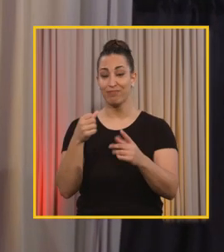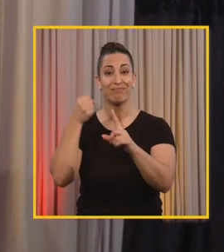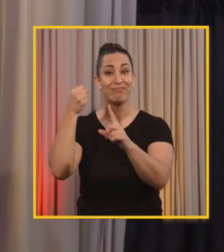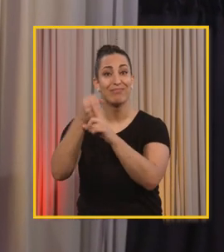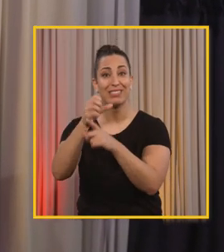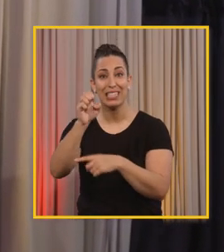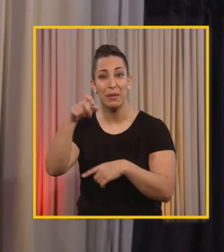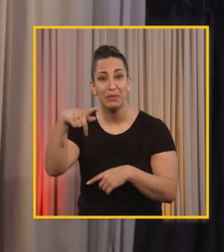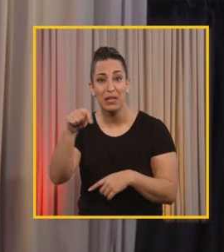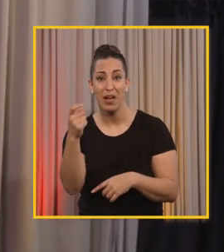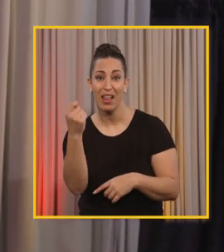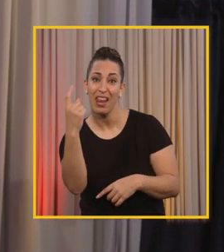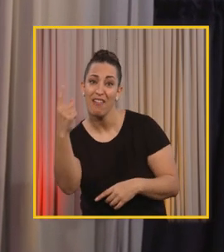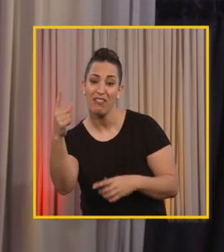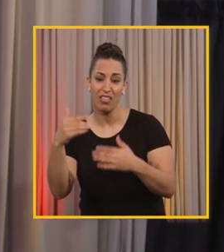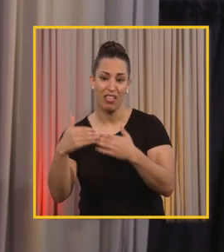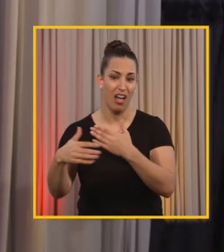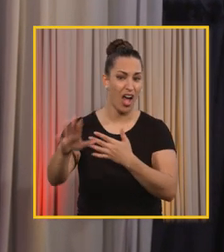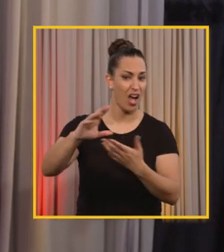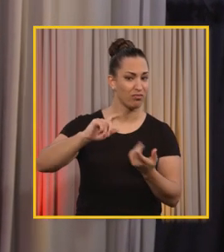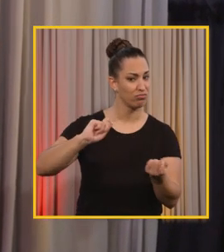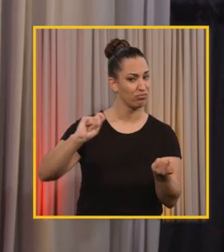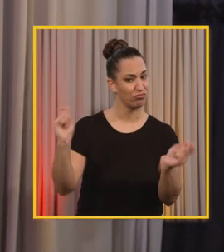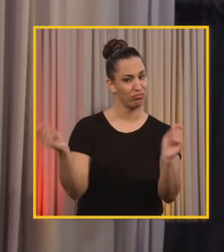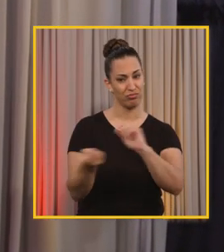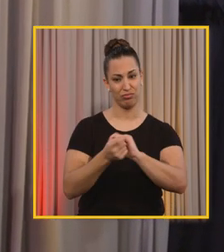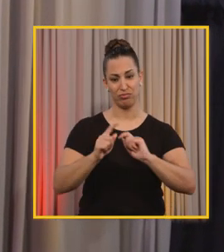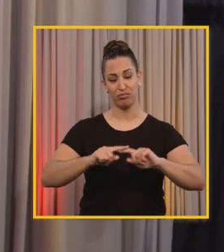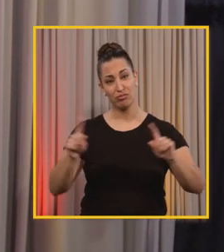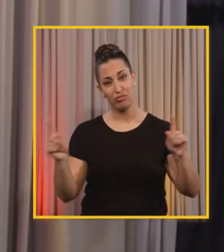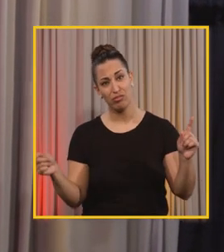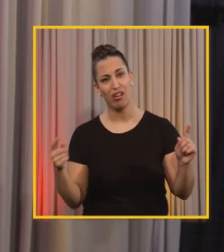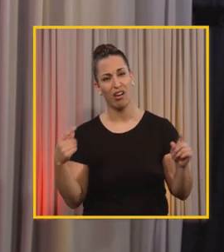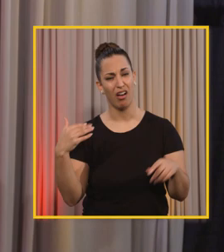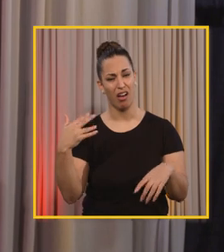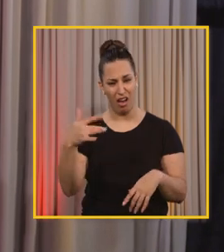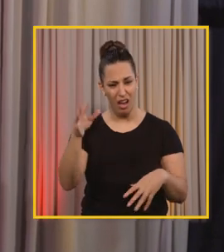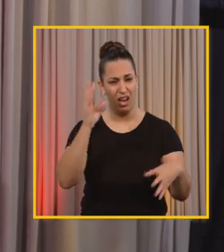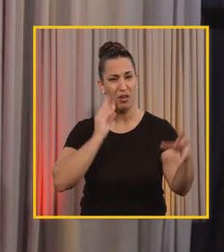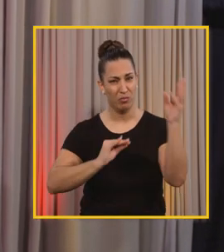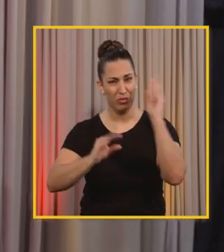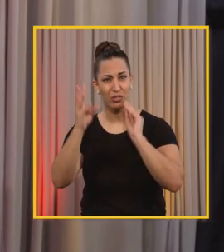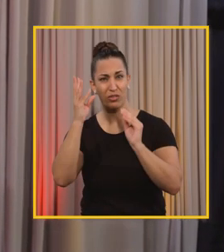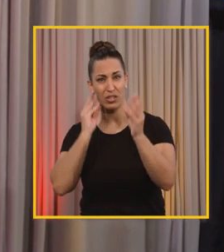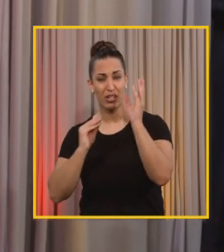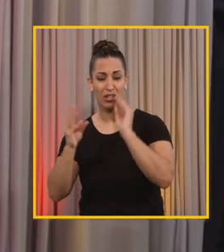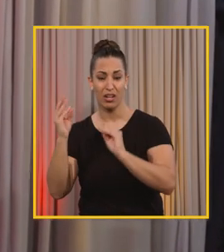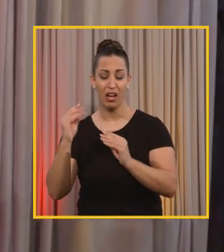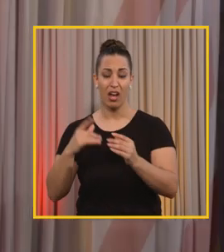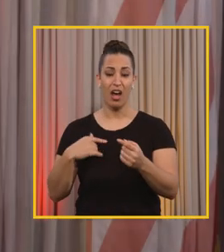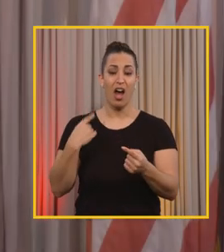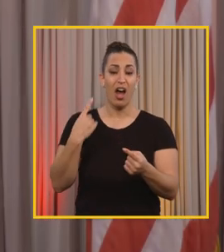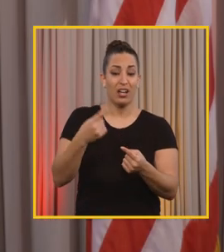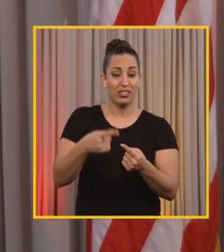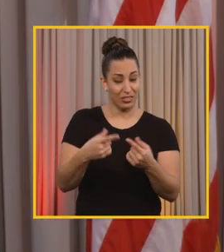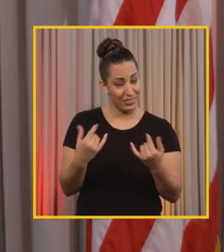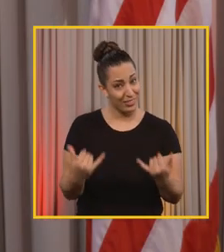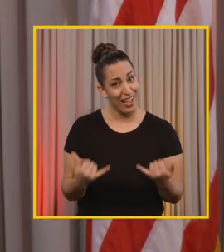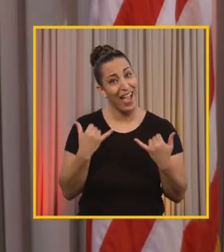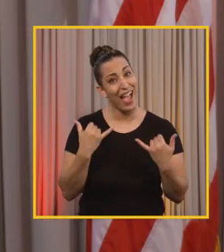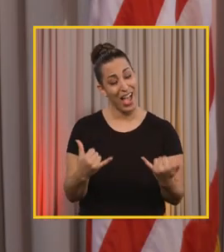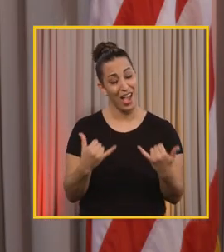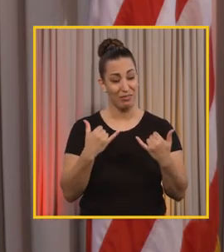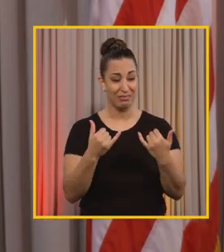to the trauma of September 11th and its life-changing aftermath. In